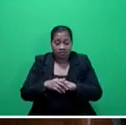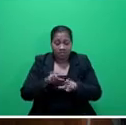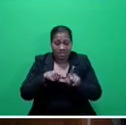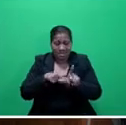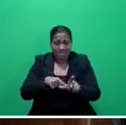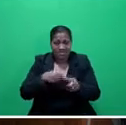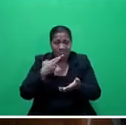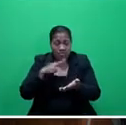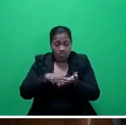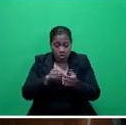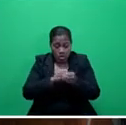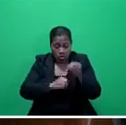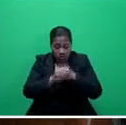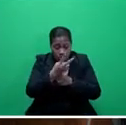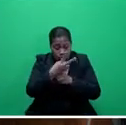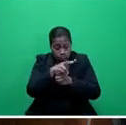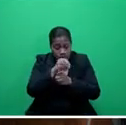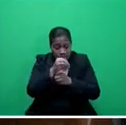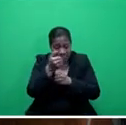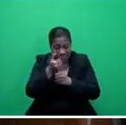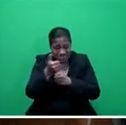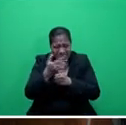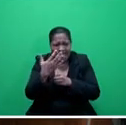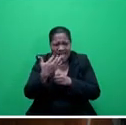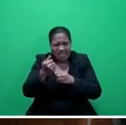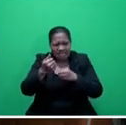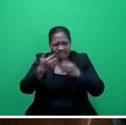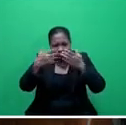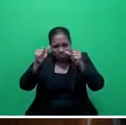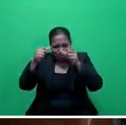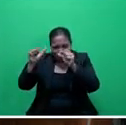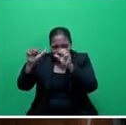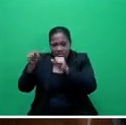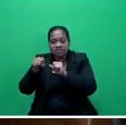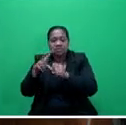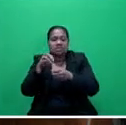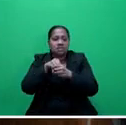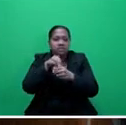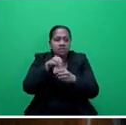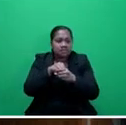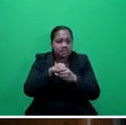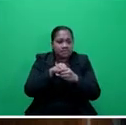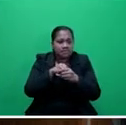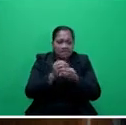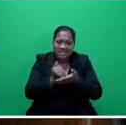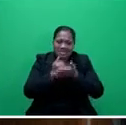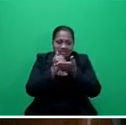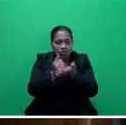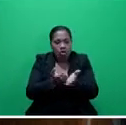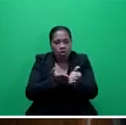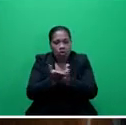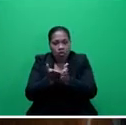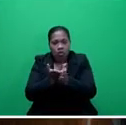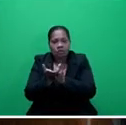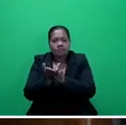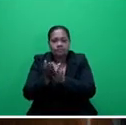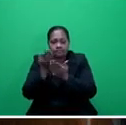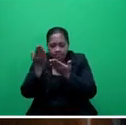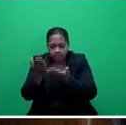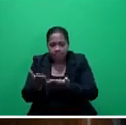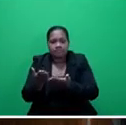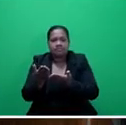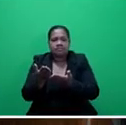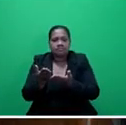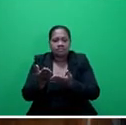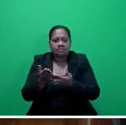the Office, 2016 had numerous highlights, which includes the provision of support service to Honorable Prime Minister in achieving the